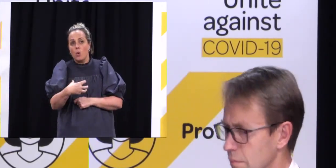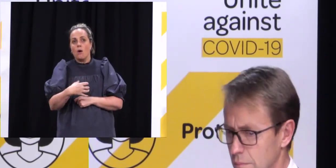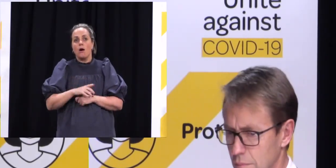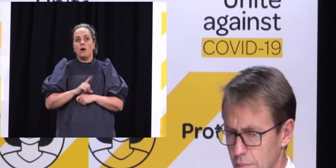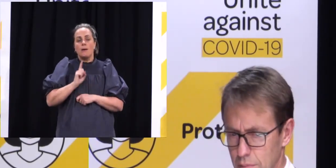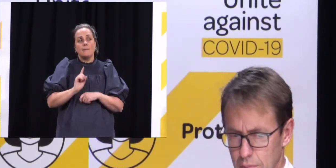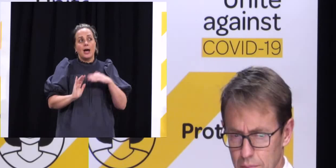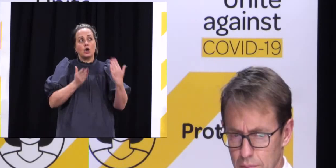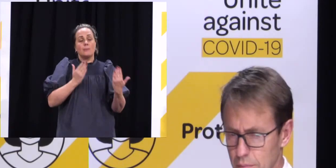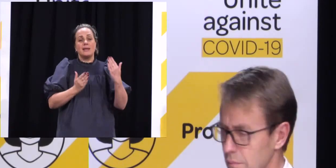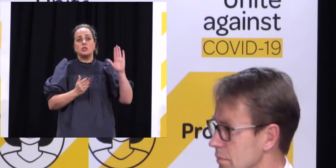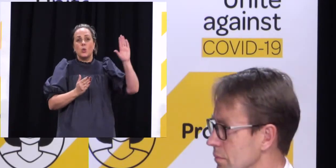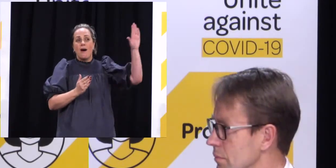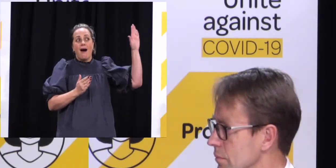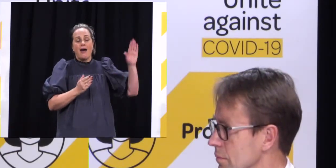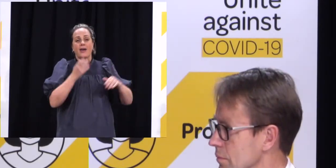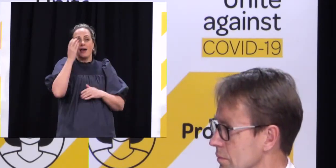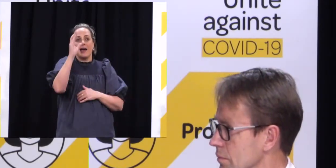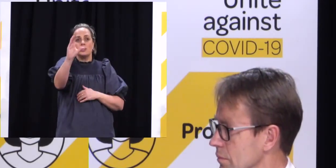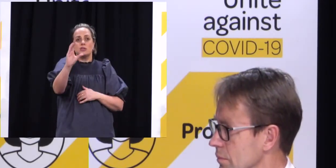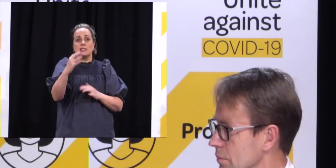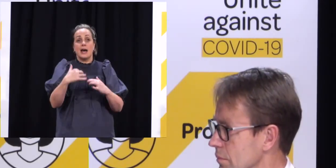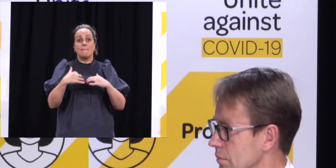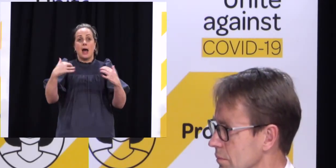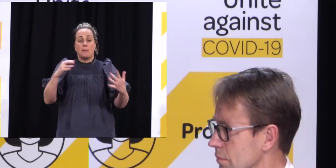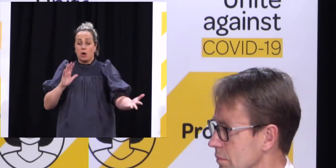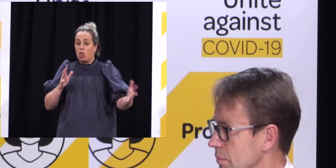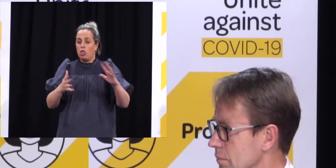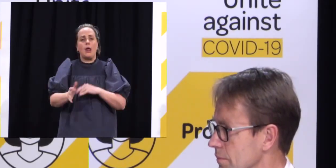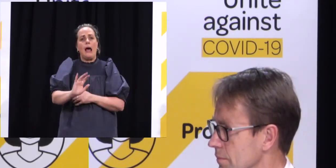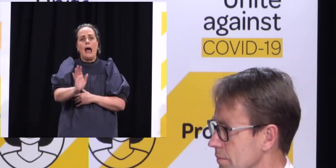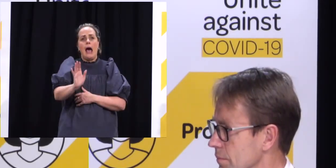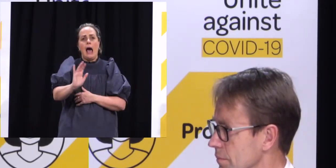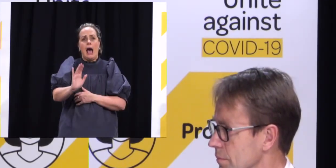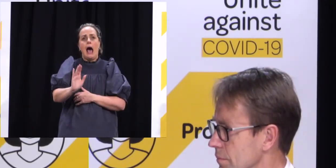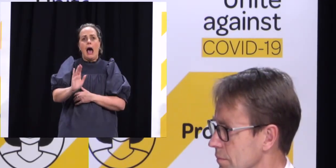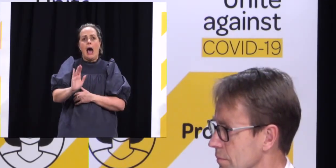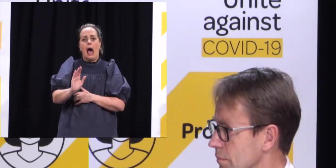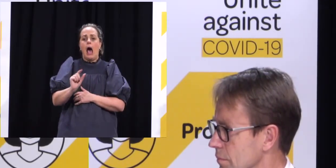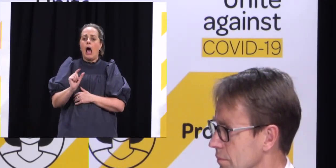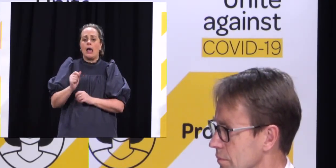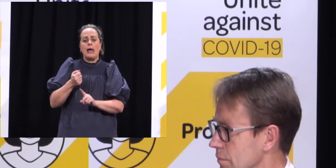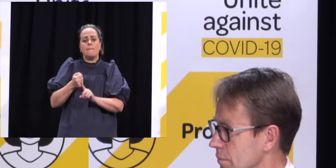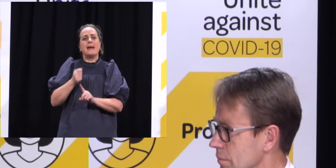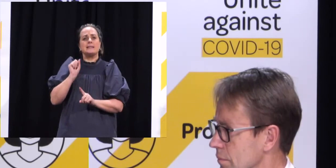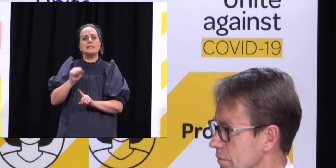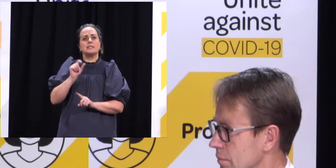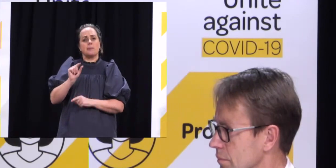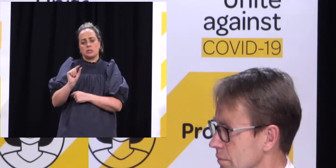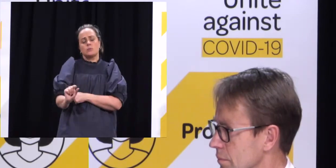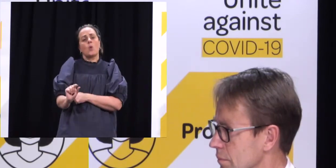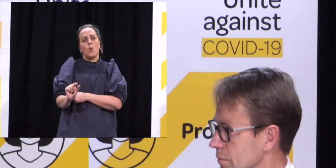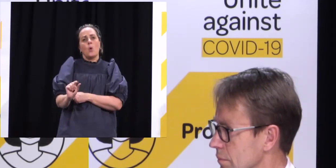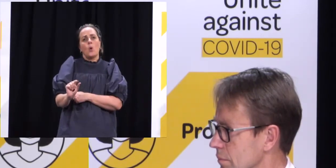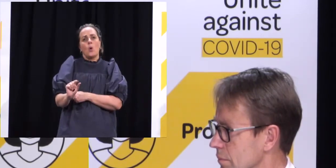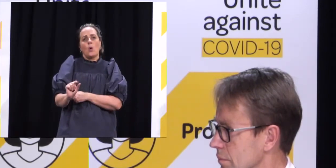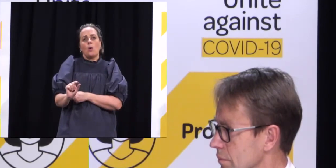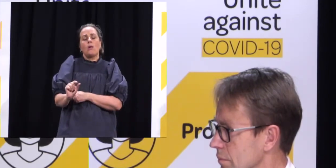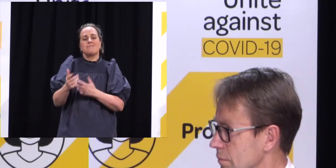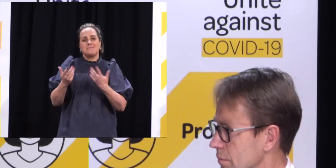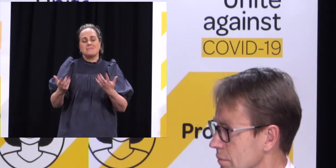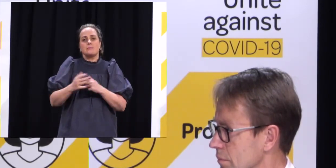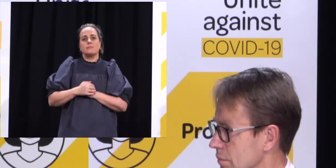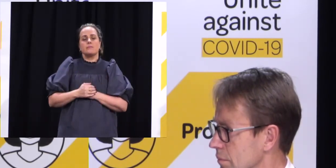other countries, the disruption to our Parliament has been minimal. We want to keep it as minimal as possible. But I just couldn't justify, when alternatives